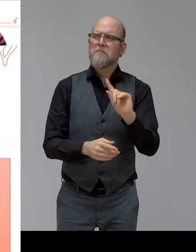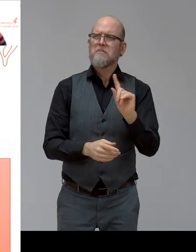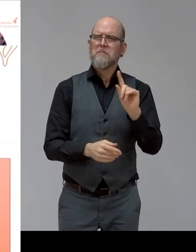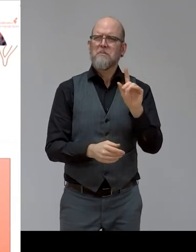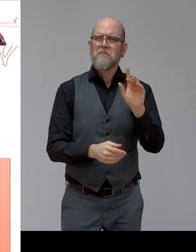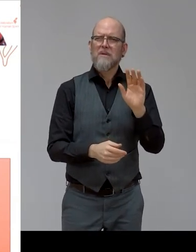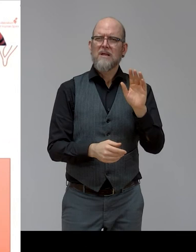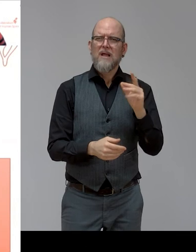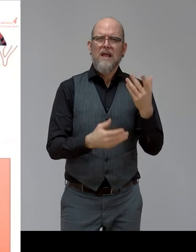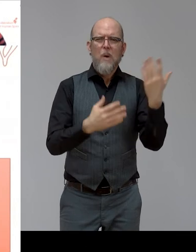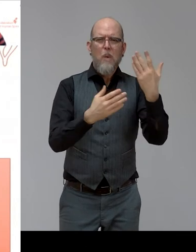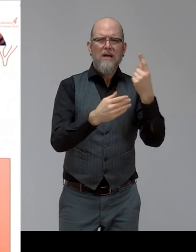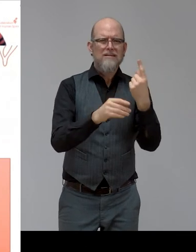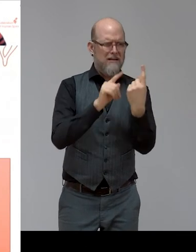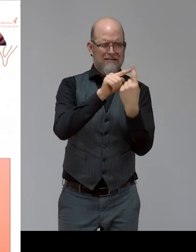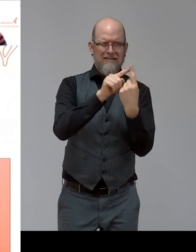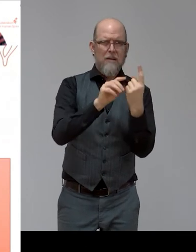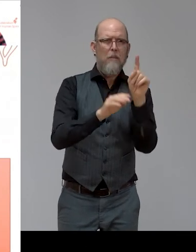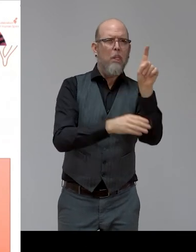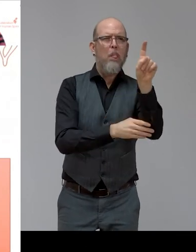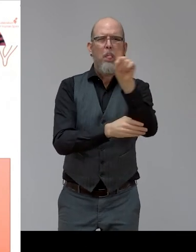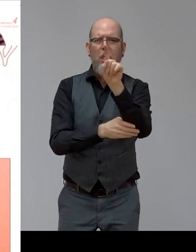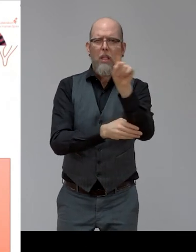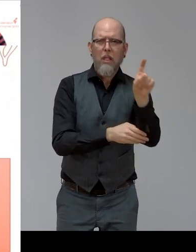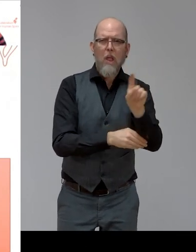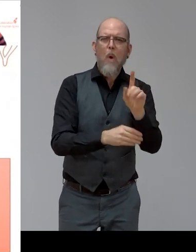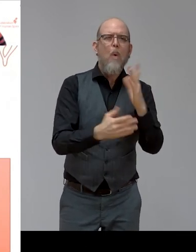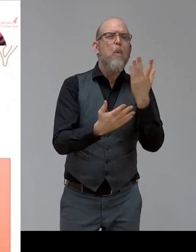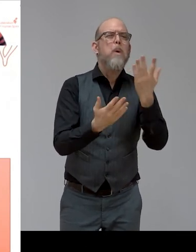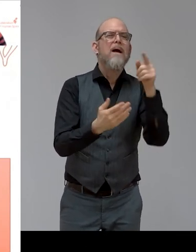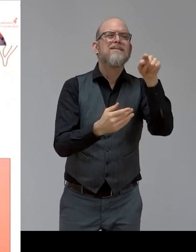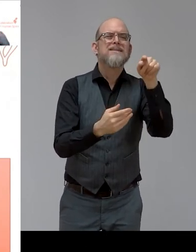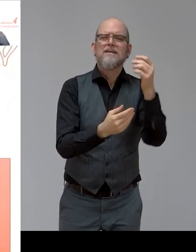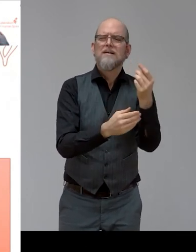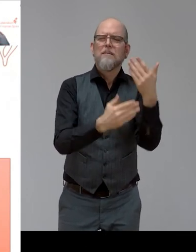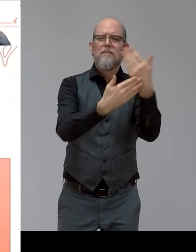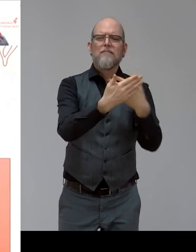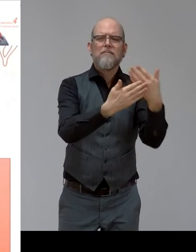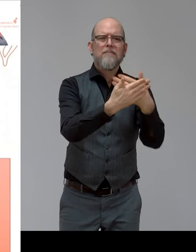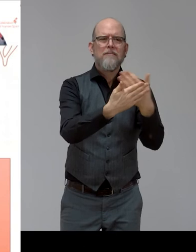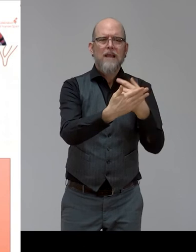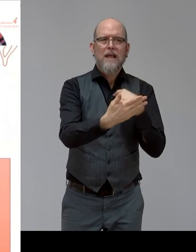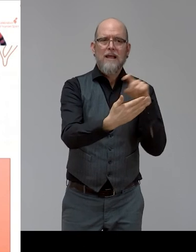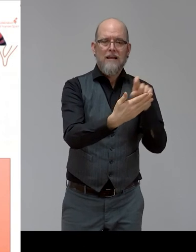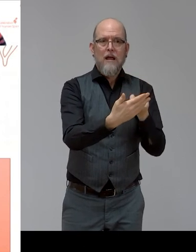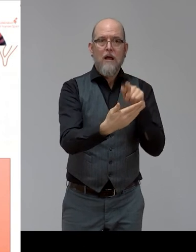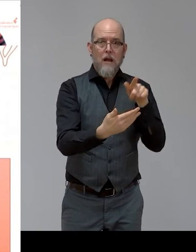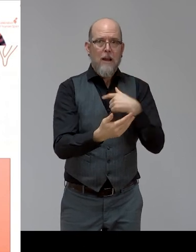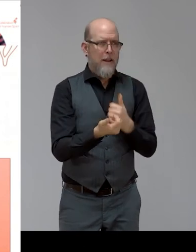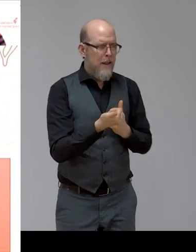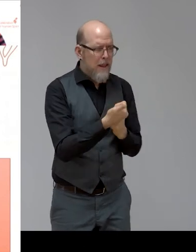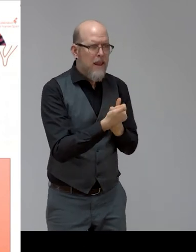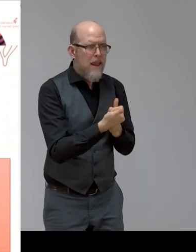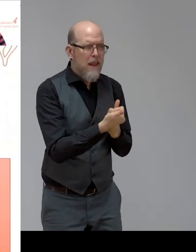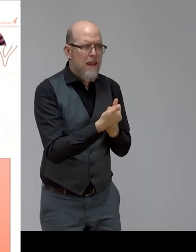function. So iTool taught him how to visualize and made him efficient on the computer. Now, with this accuracy and speed